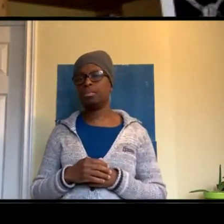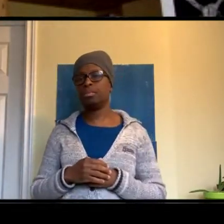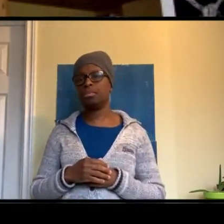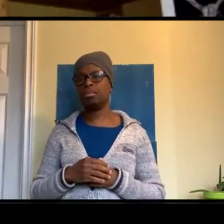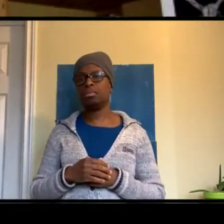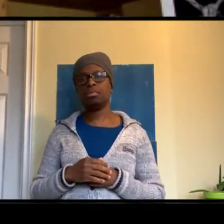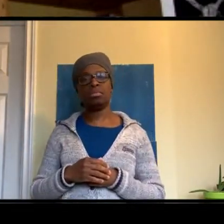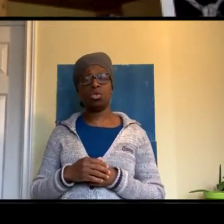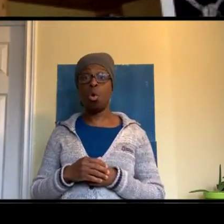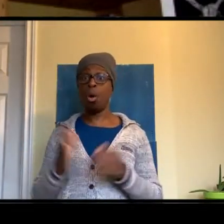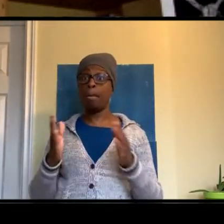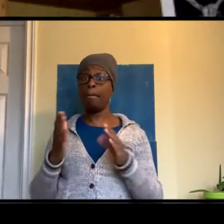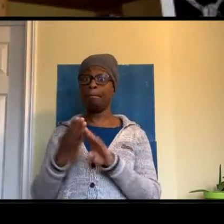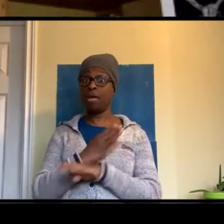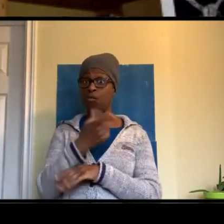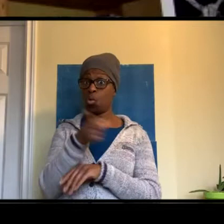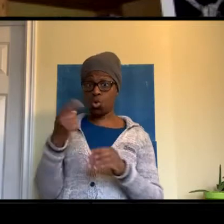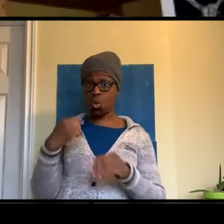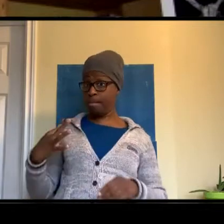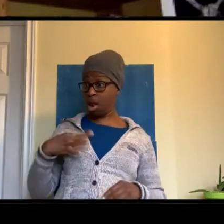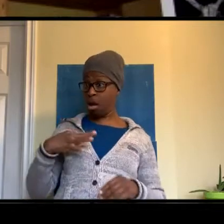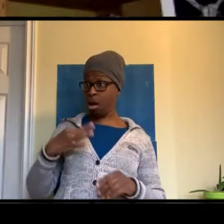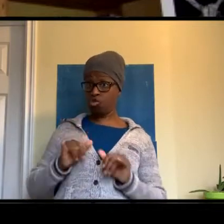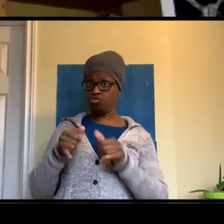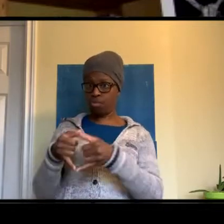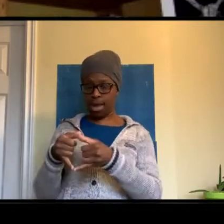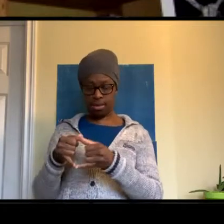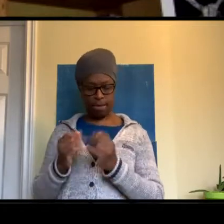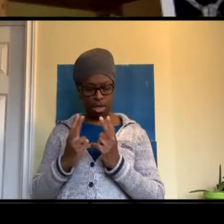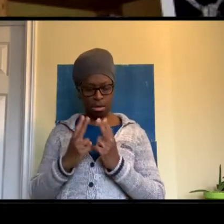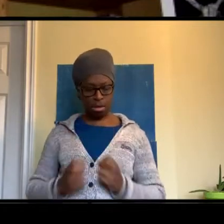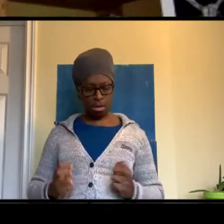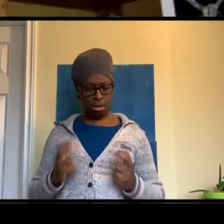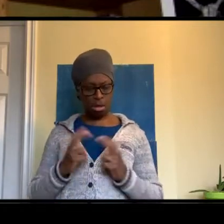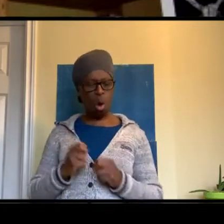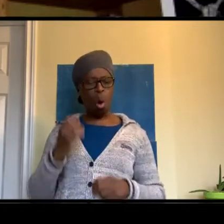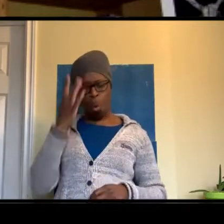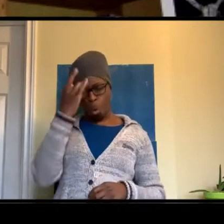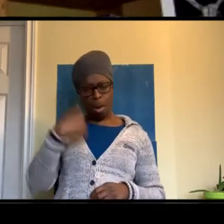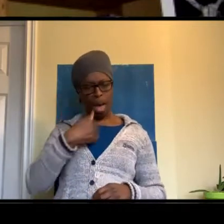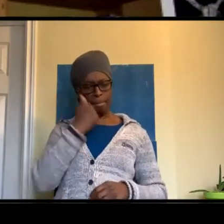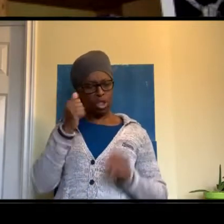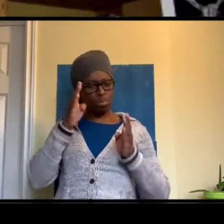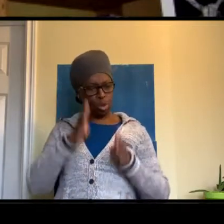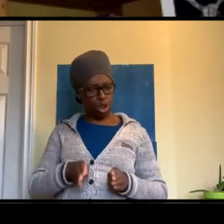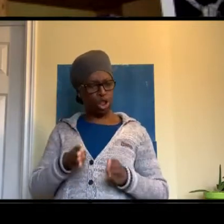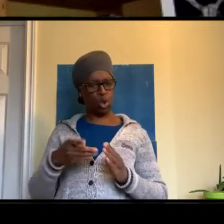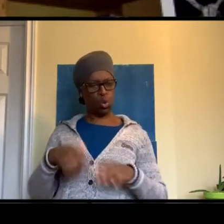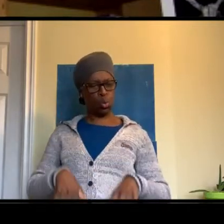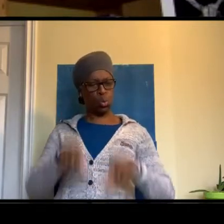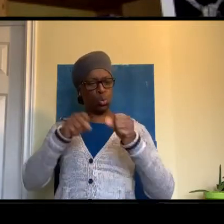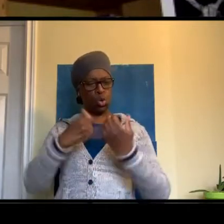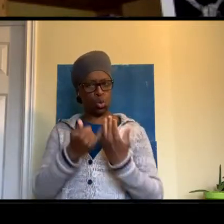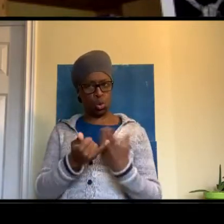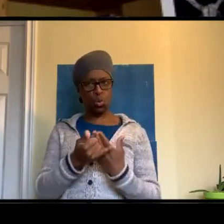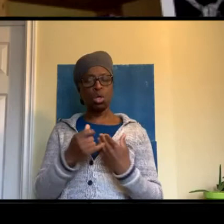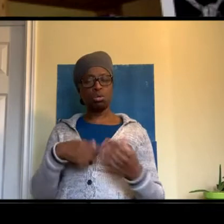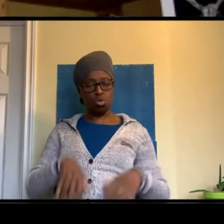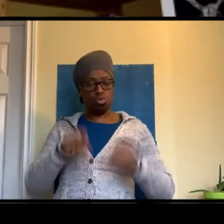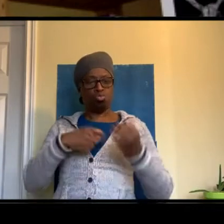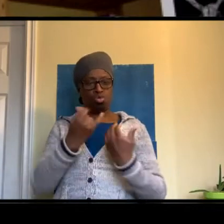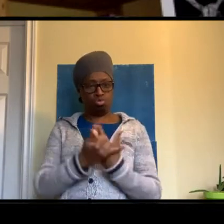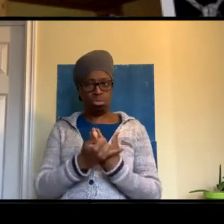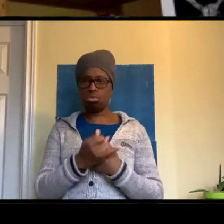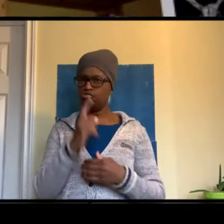to the table that's different? Why is it that I'm the best person to do that? And being confident in that, and being able